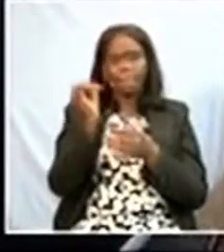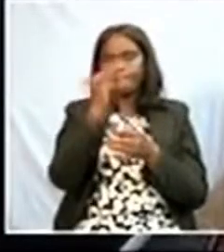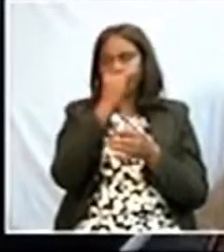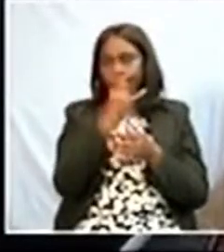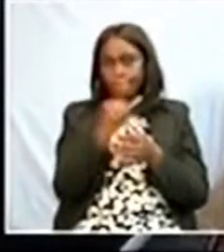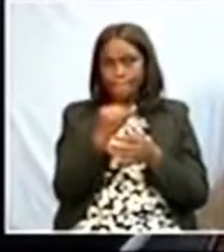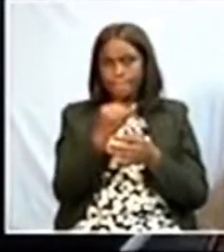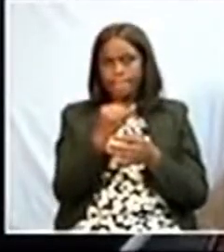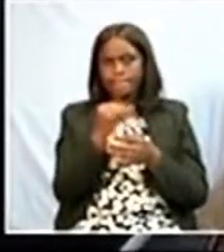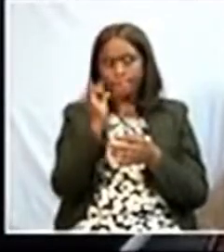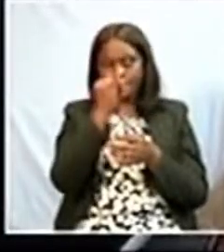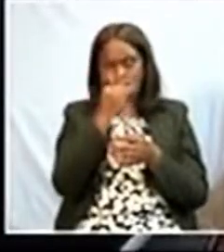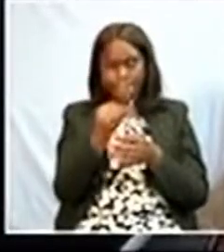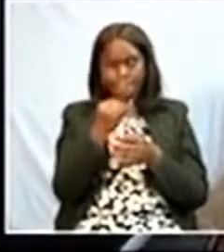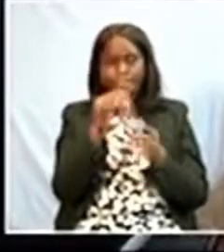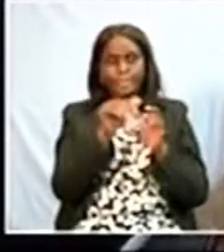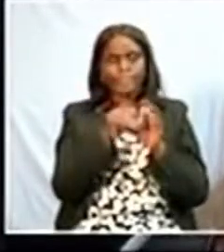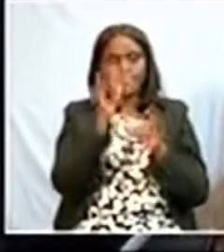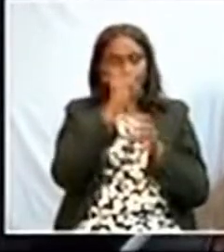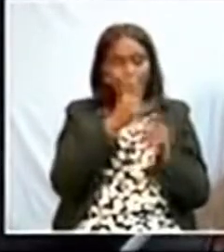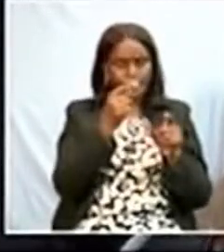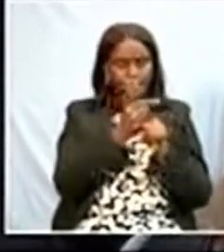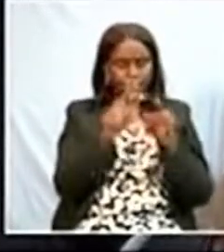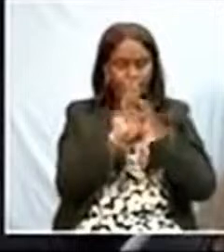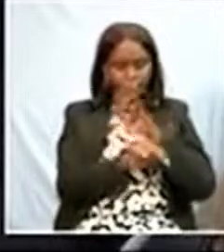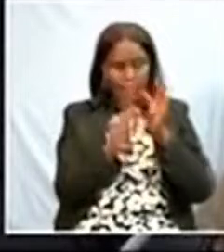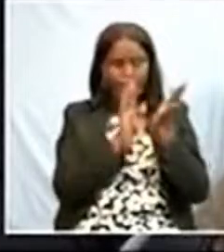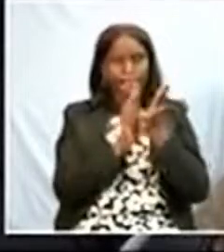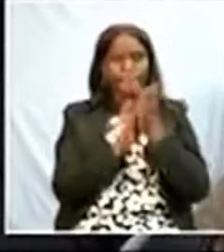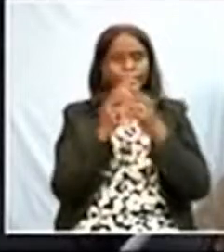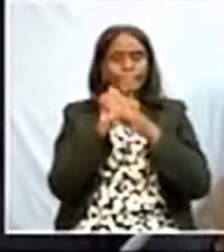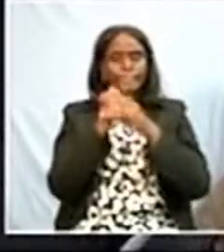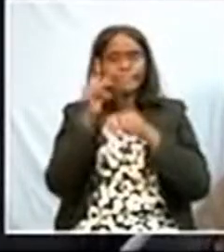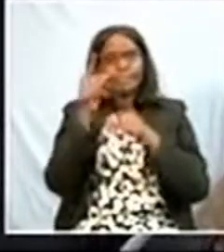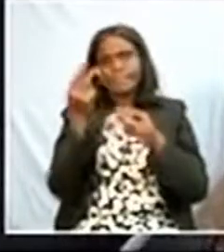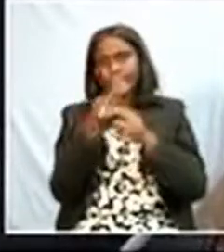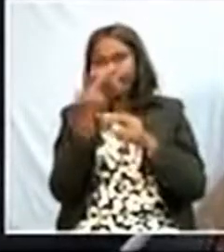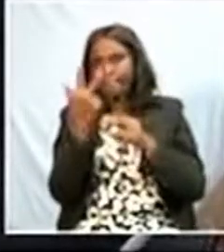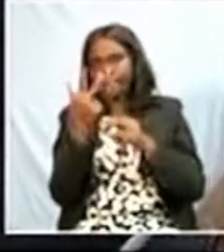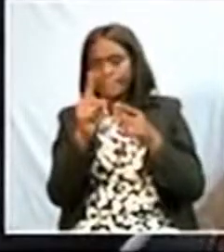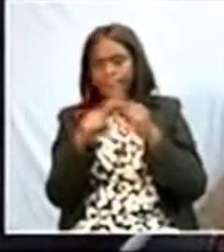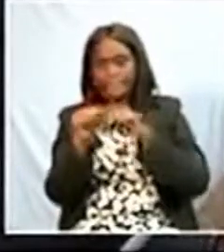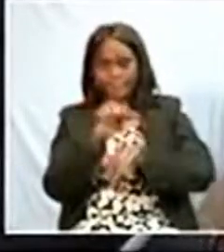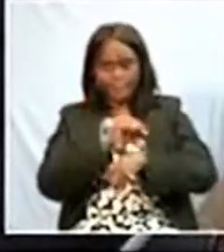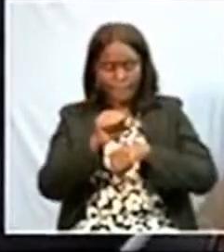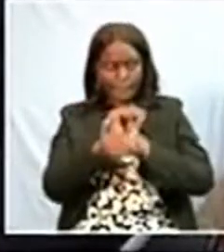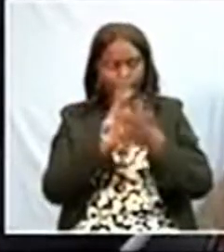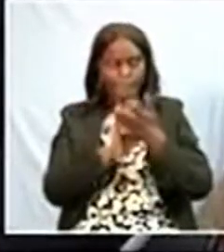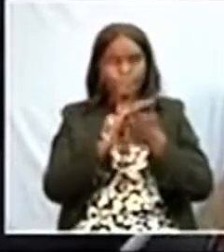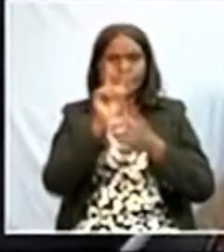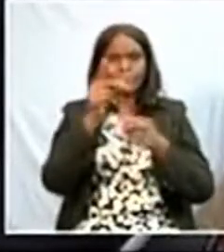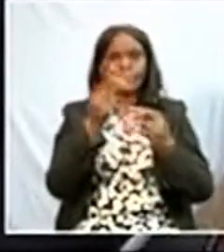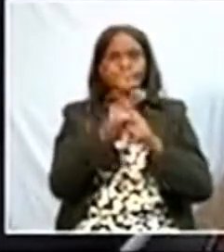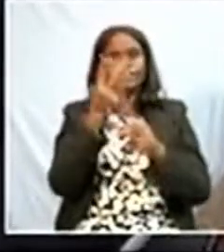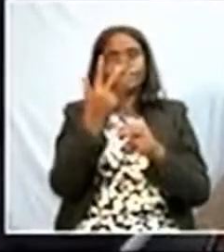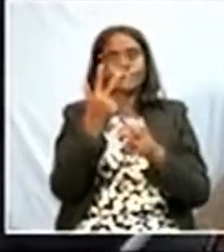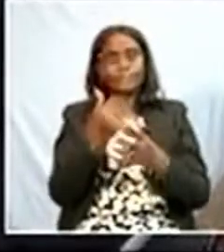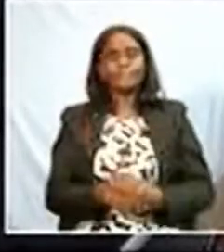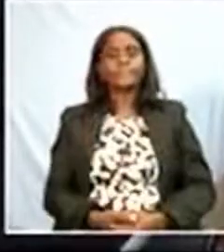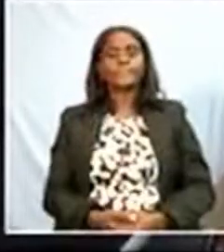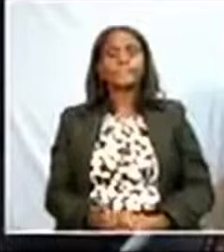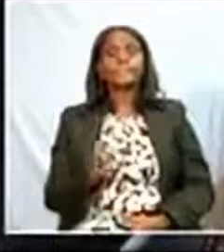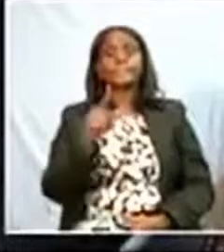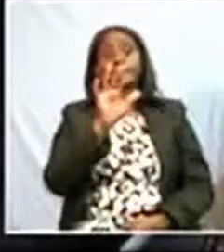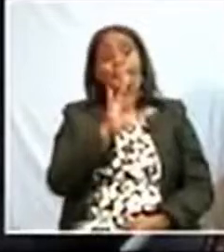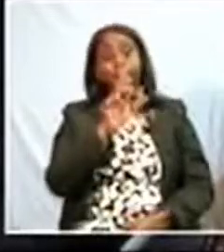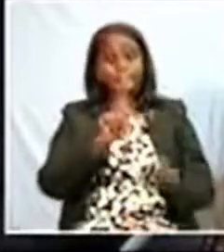design, variation in the design from a primary school standard 1/3 to a secondary school standard 1/3. You are there